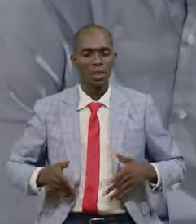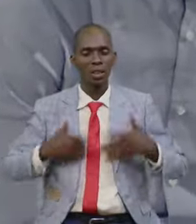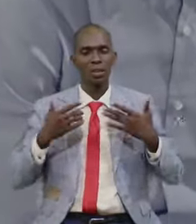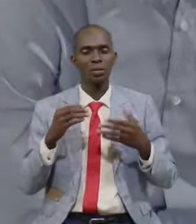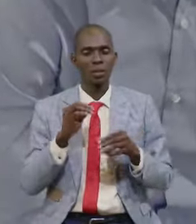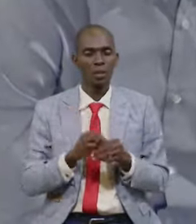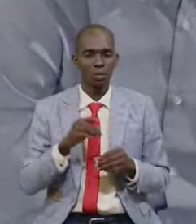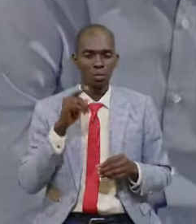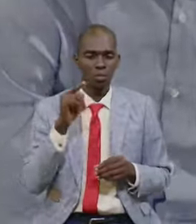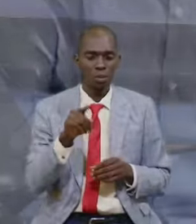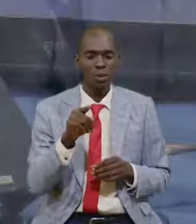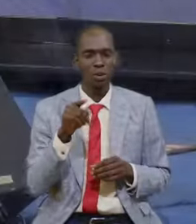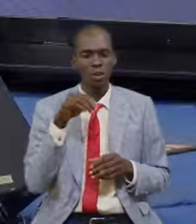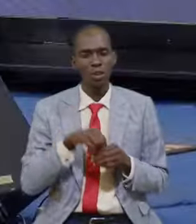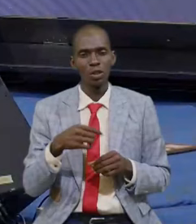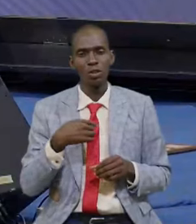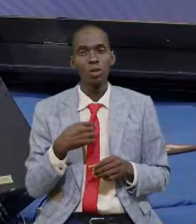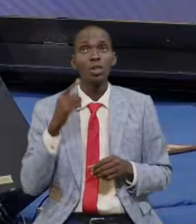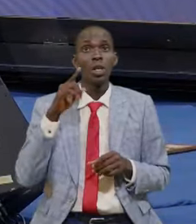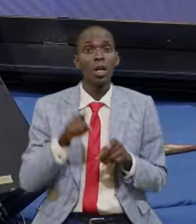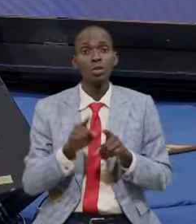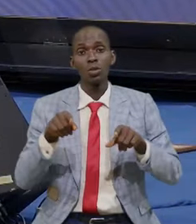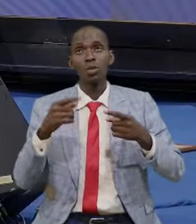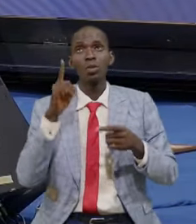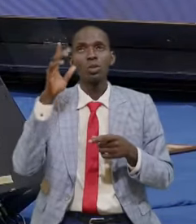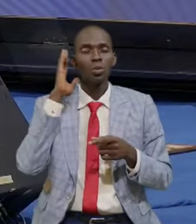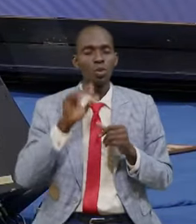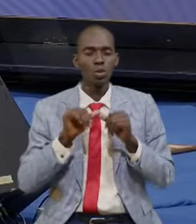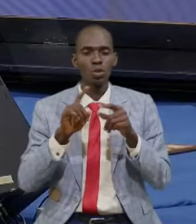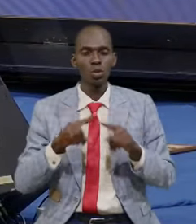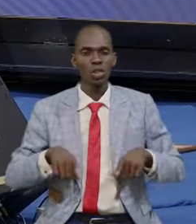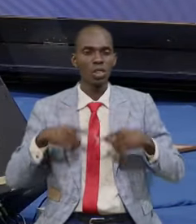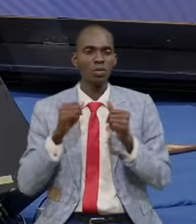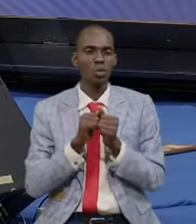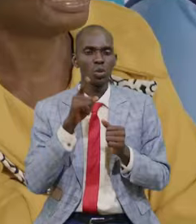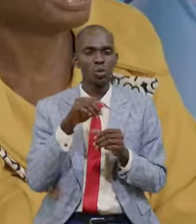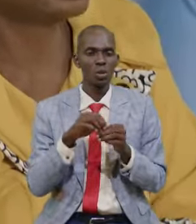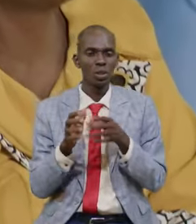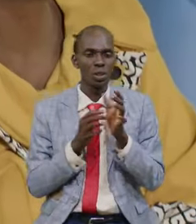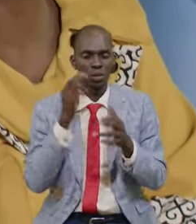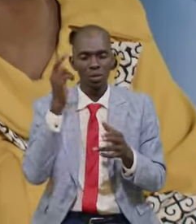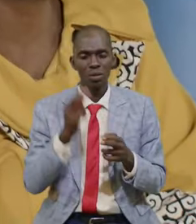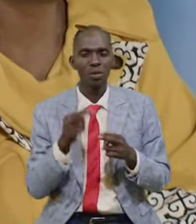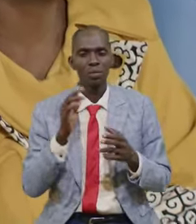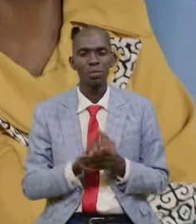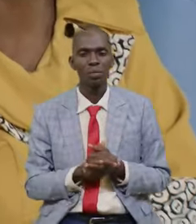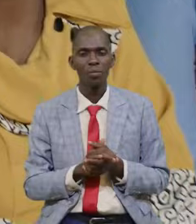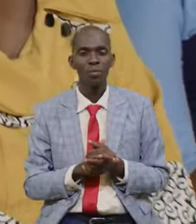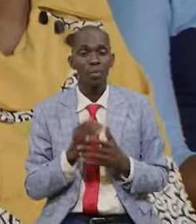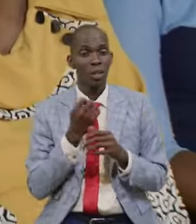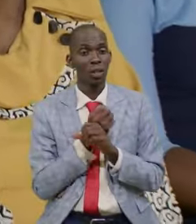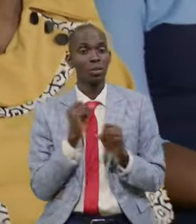tonight. And as you go, he'll be living with you. Healing, the healer is living with you. Salvation,